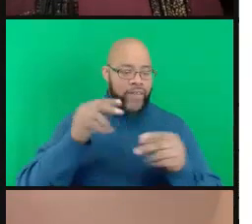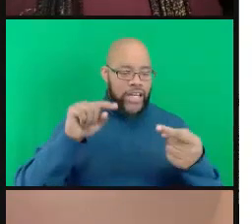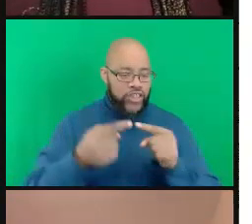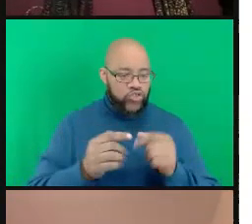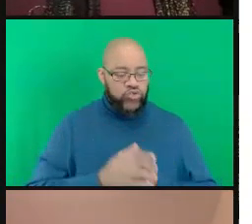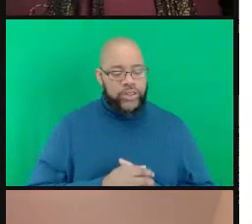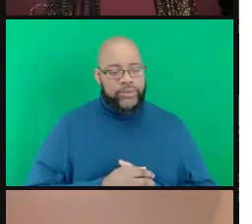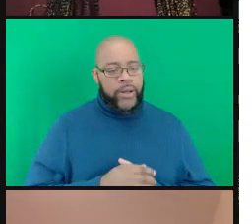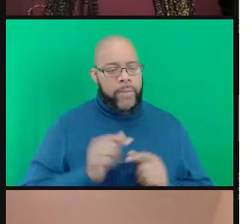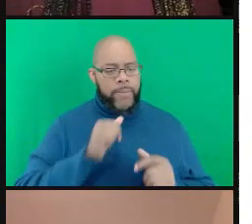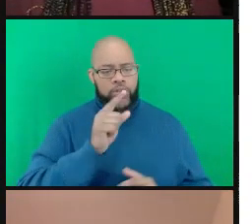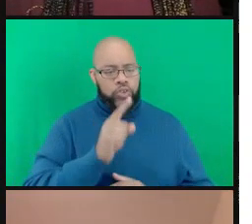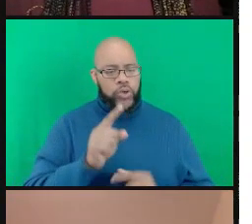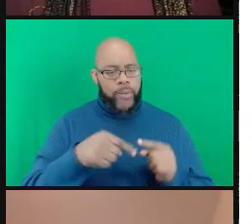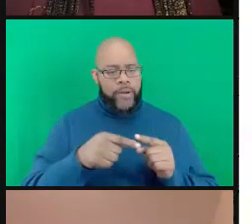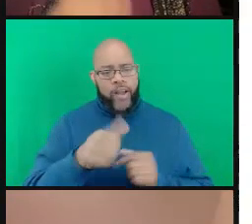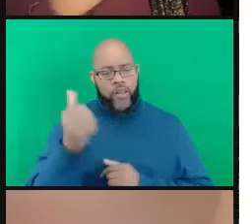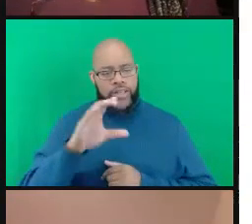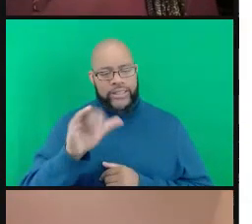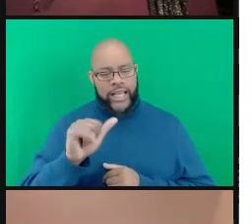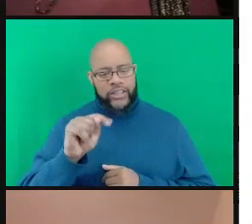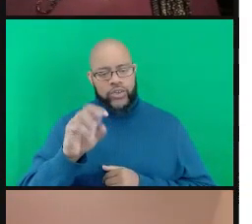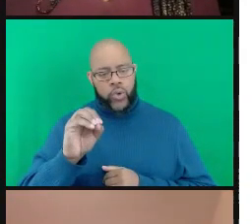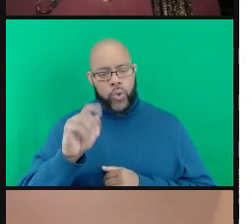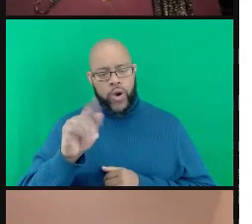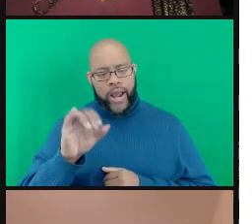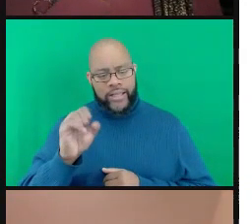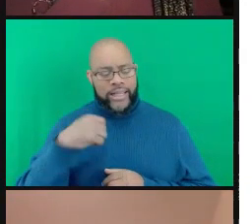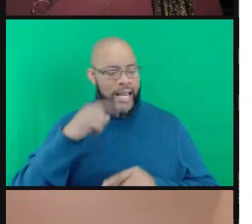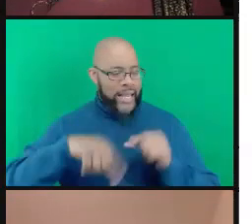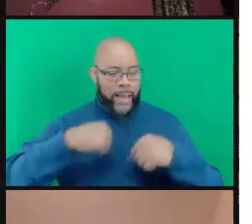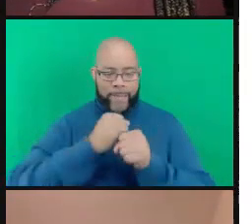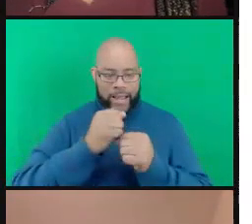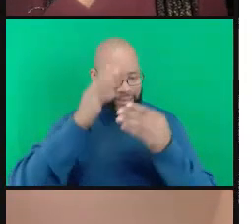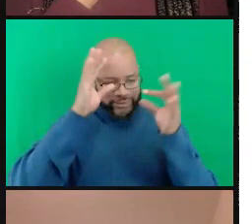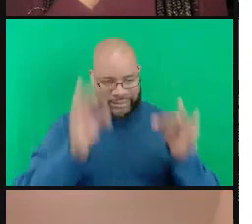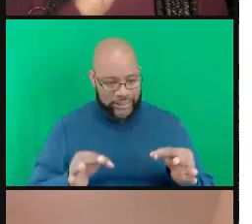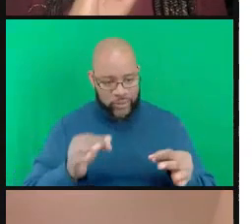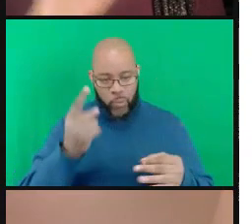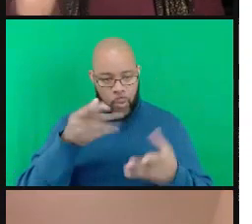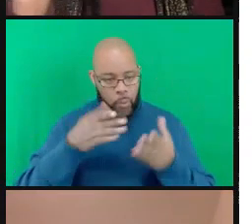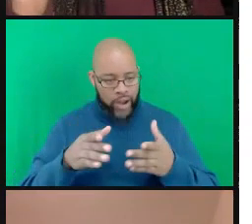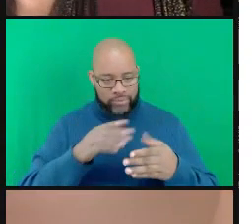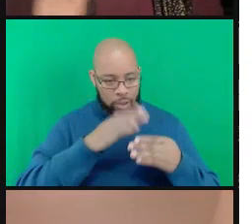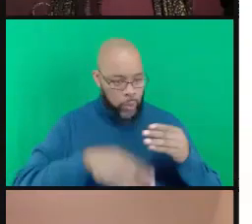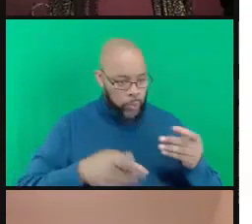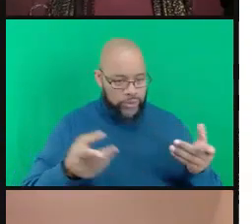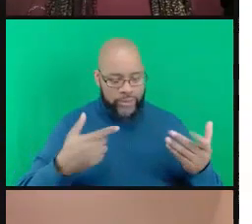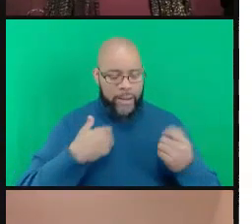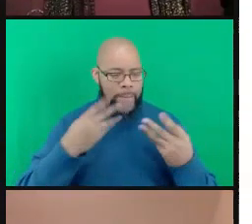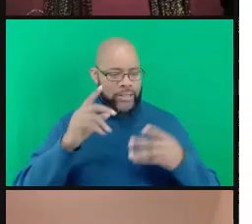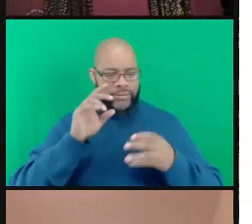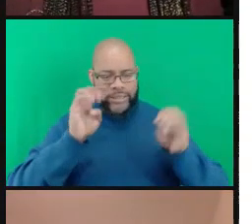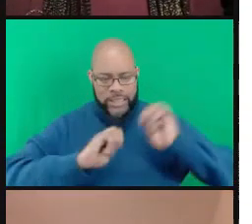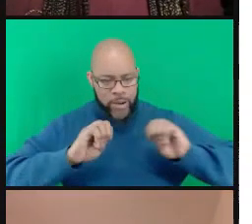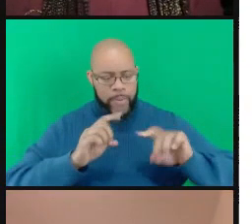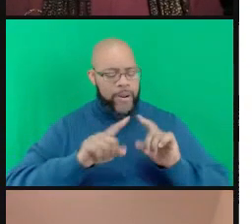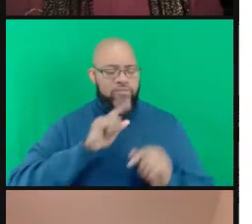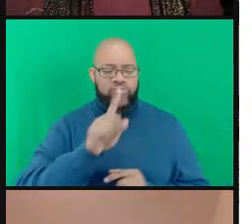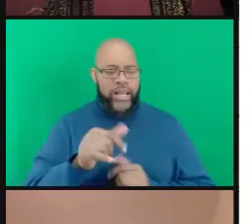But I'm not sure about the other cytokines. Yeah, I can't really make a conclusion one way or the other. I've done a number of experiments, but I don't